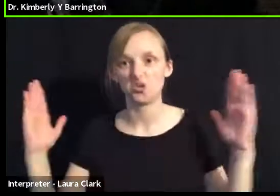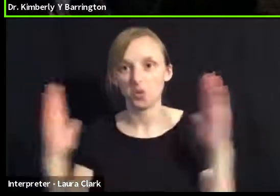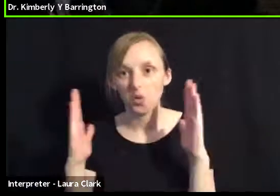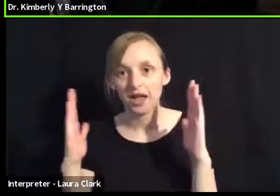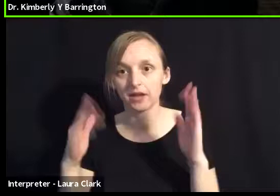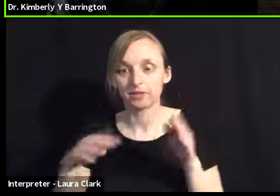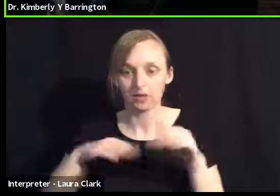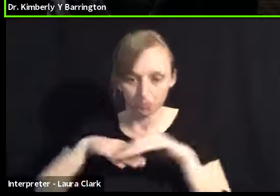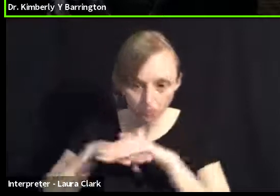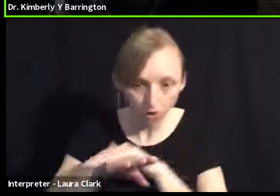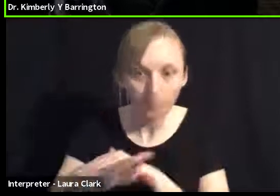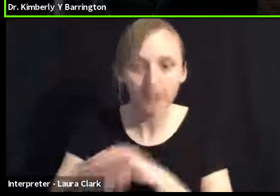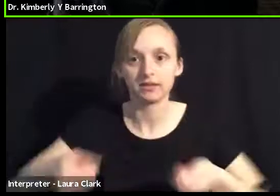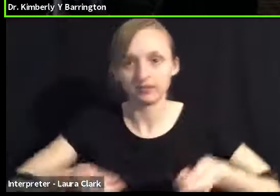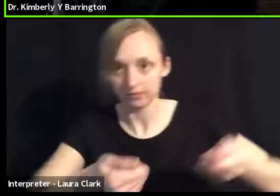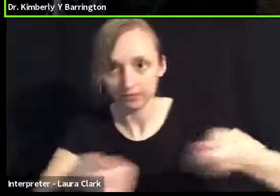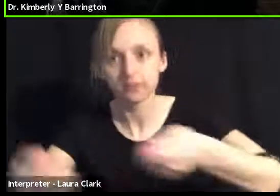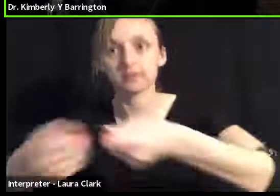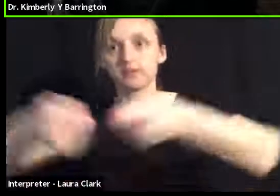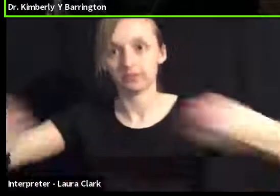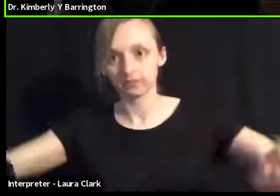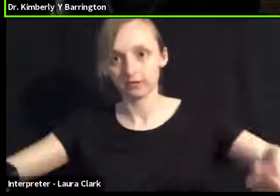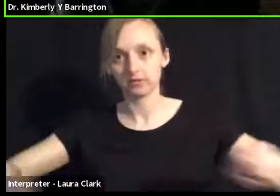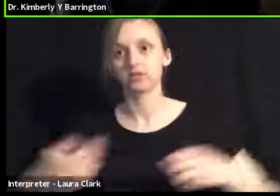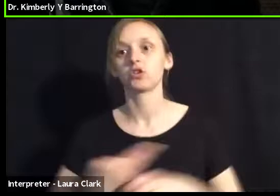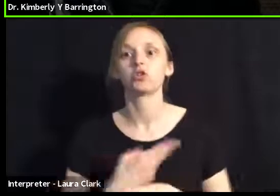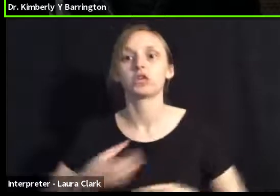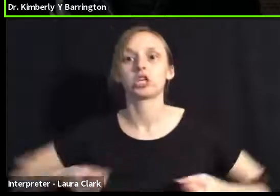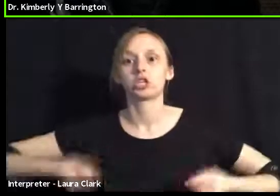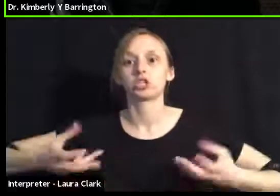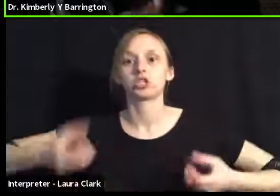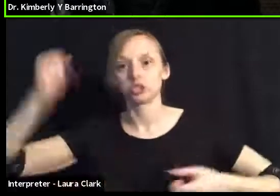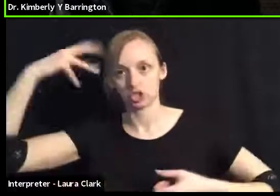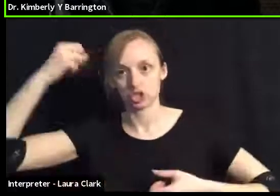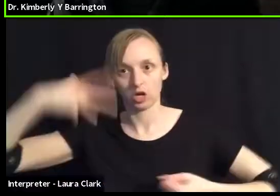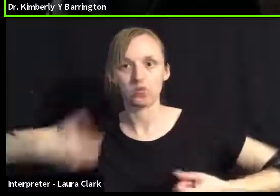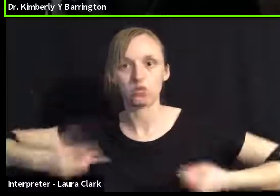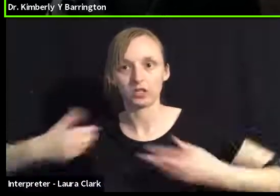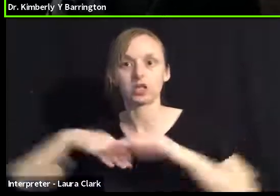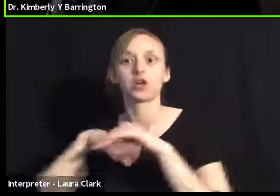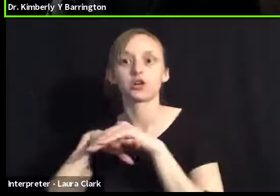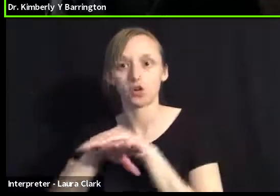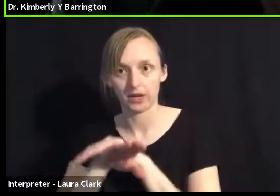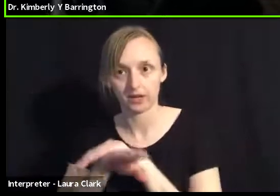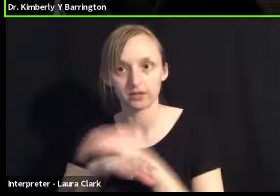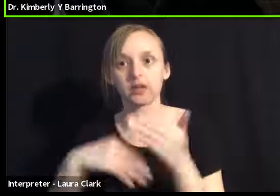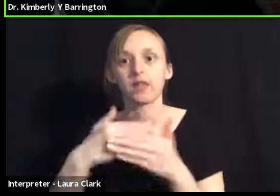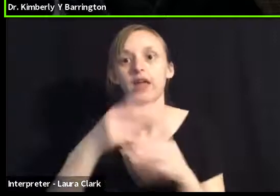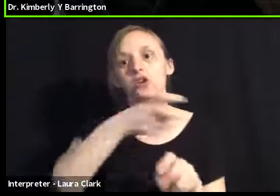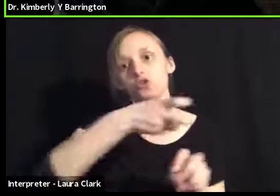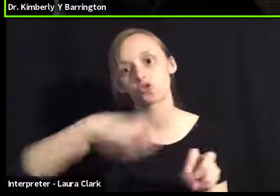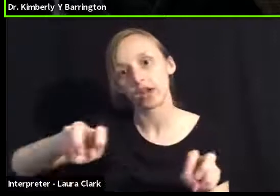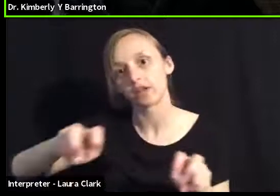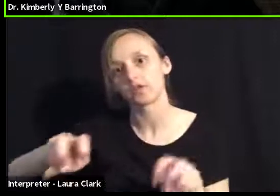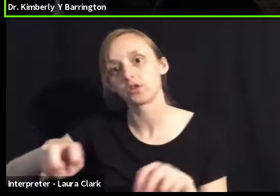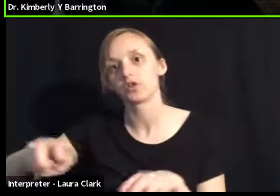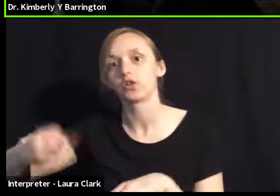can use your the shower wheelchair and get in and then just transfer yourself over. So those are